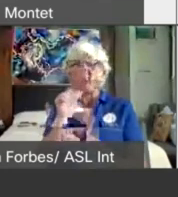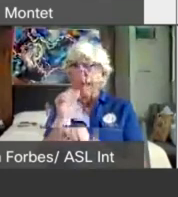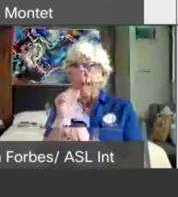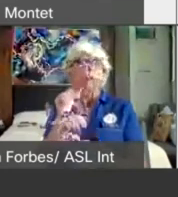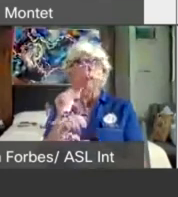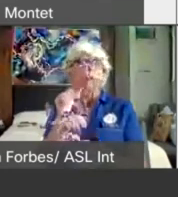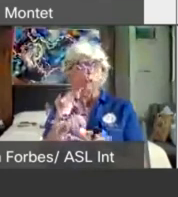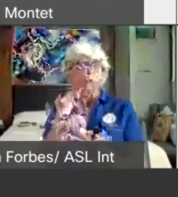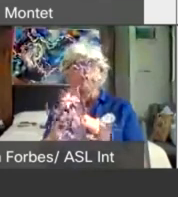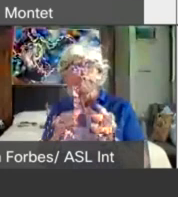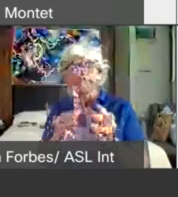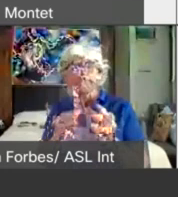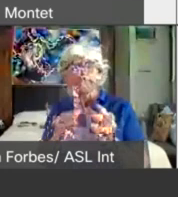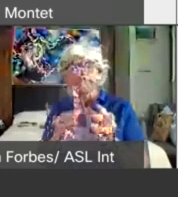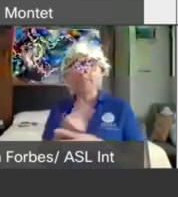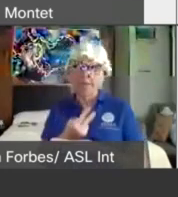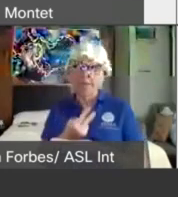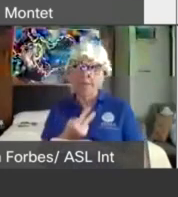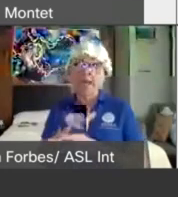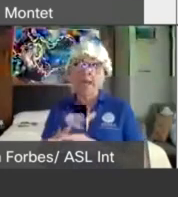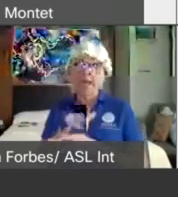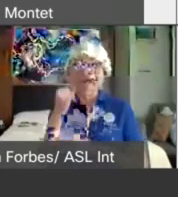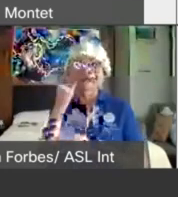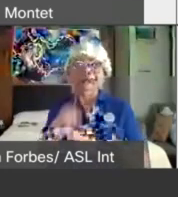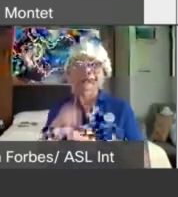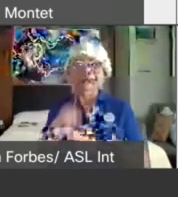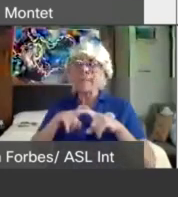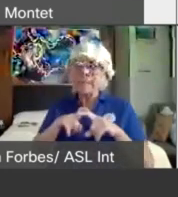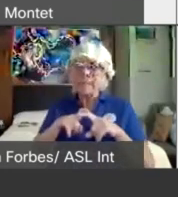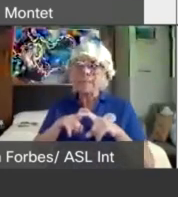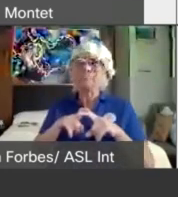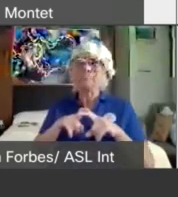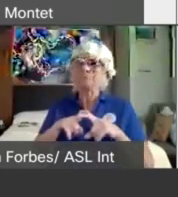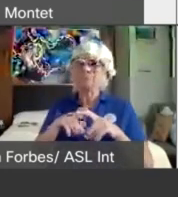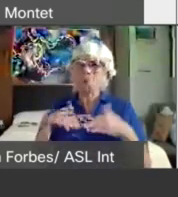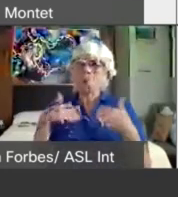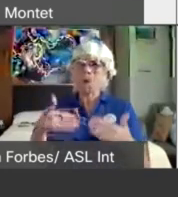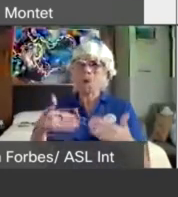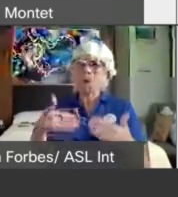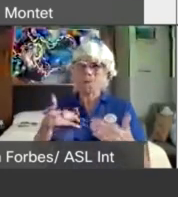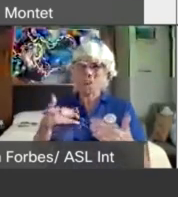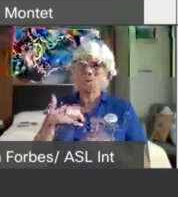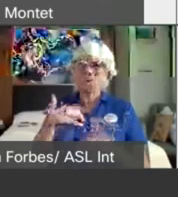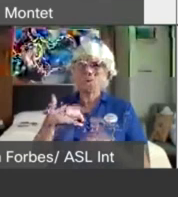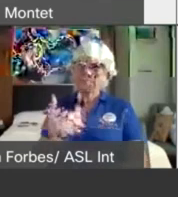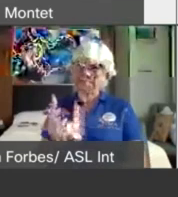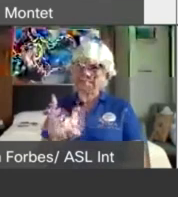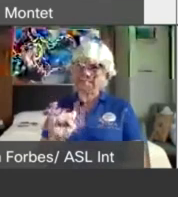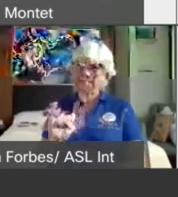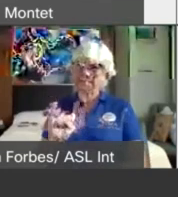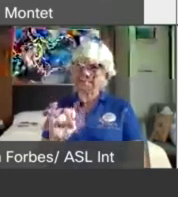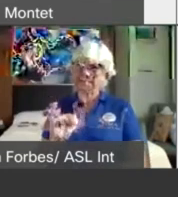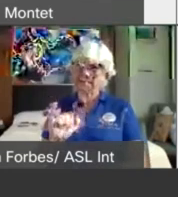you. But if it's pending, I would still apply for DSNAP. Thank you. Do